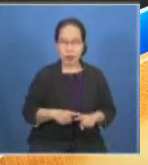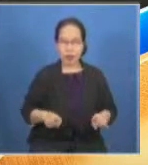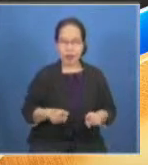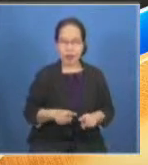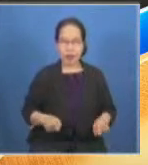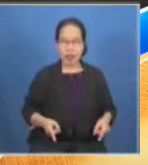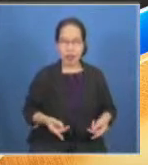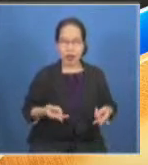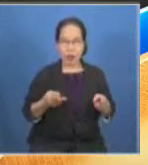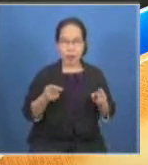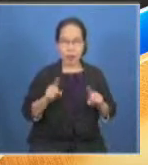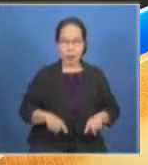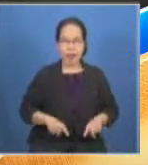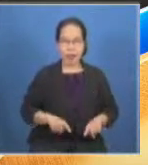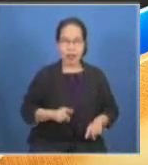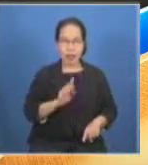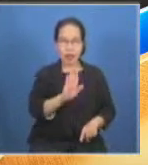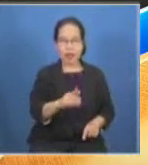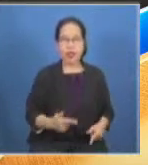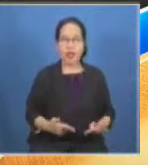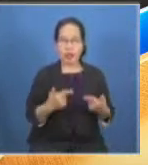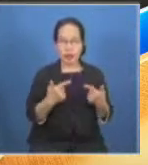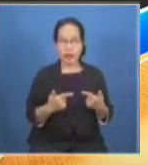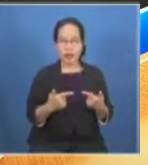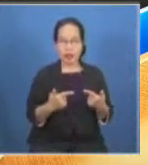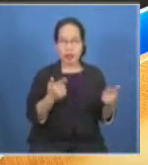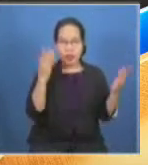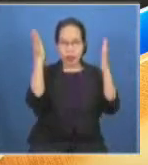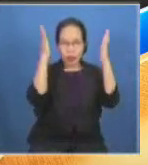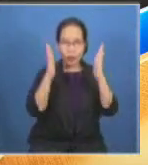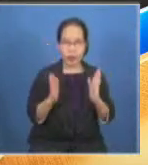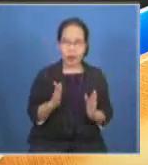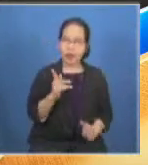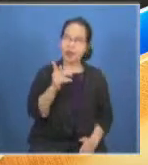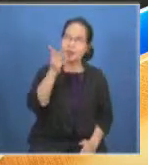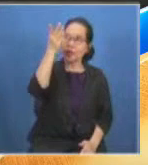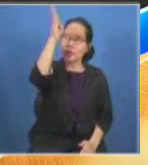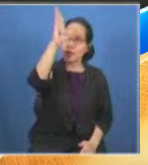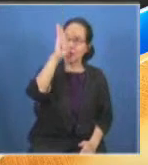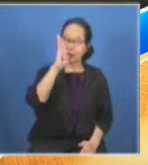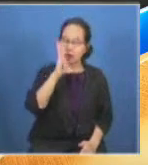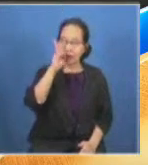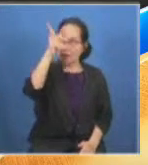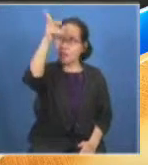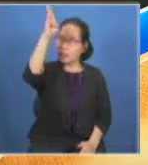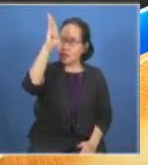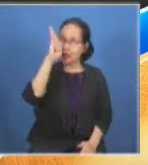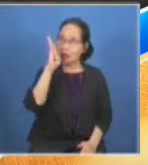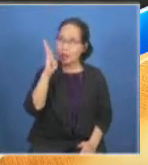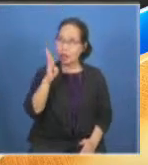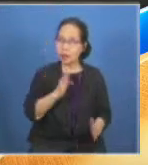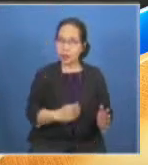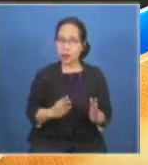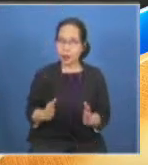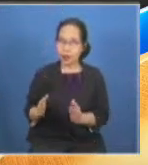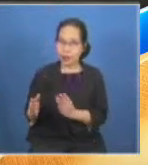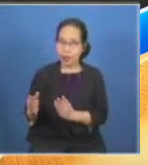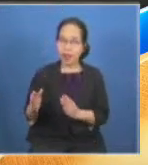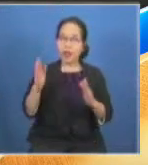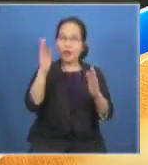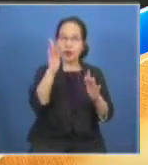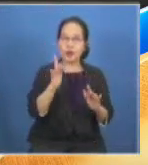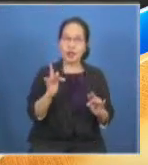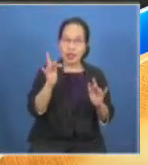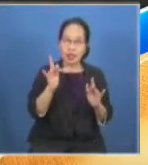there is a difference that may happen to your life. Because to a servant of God, God has